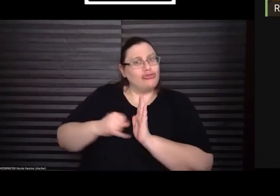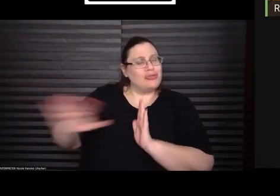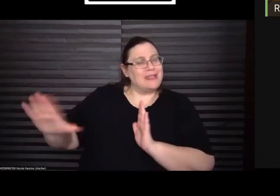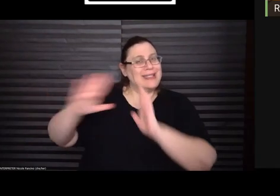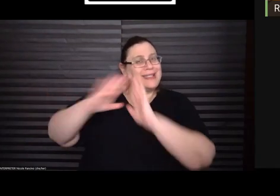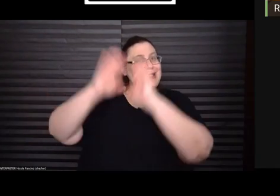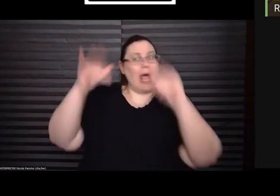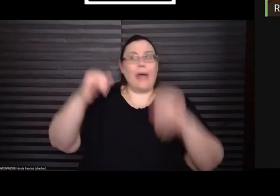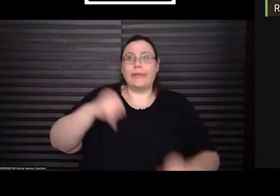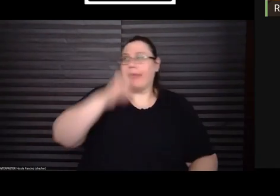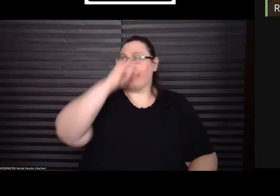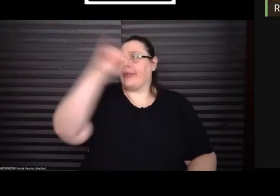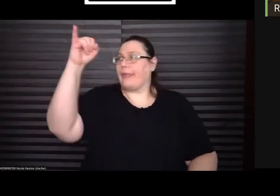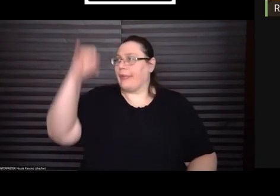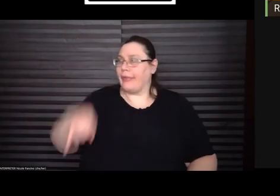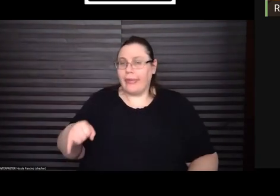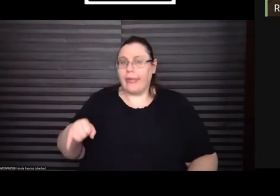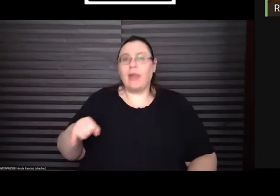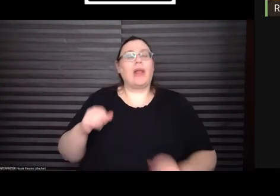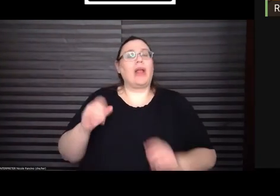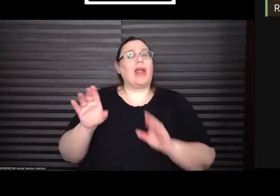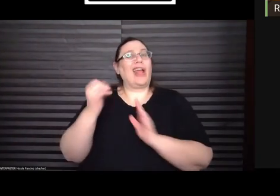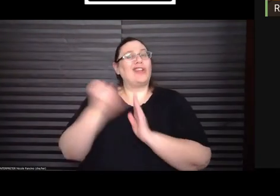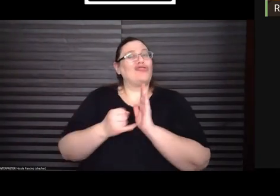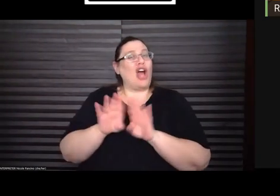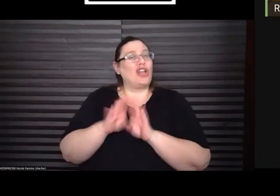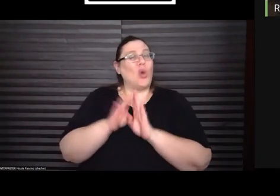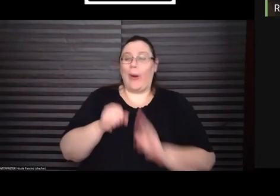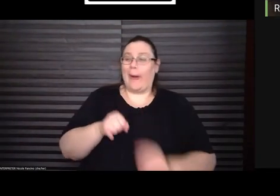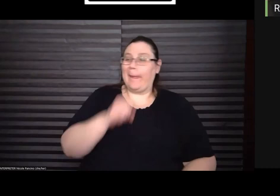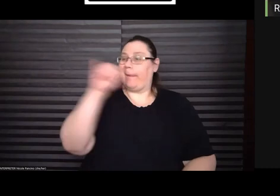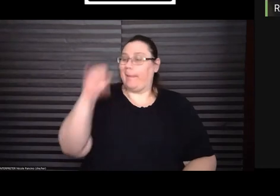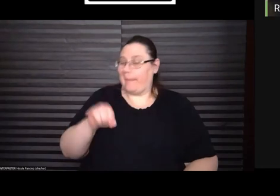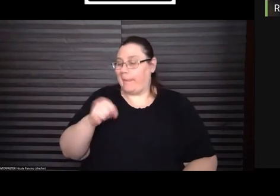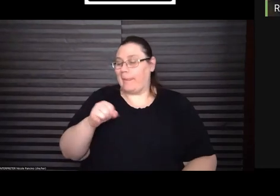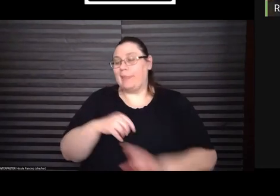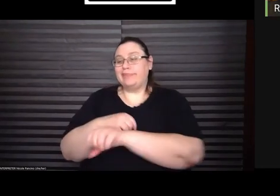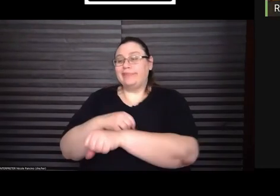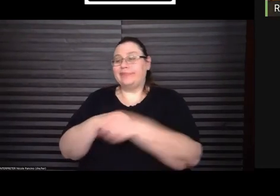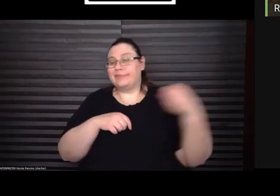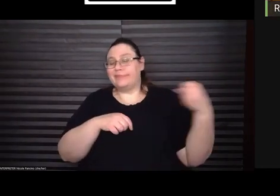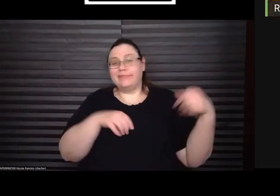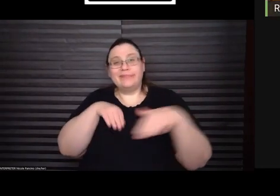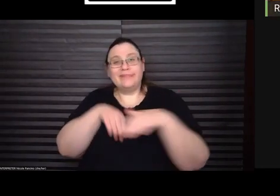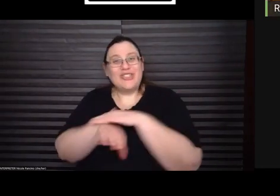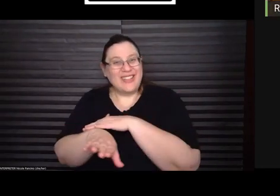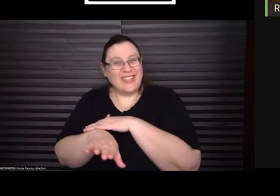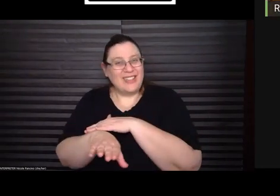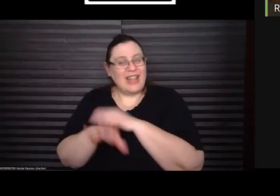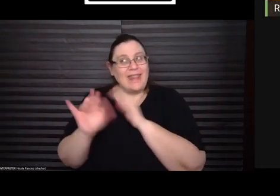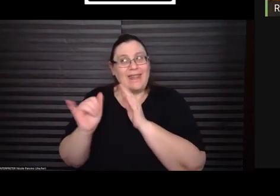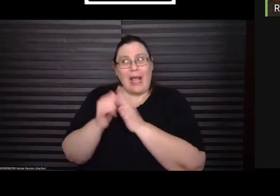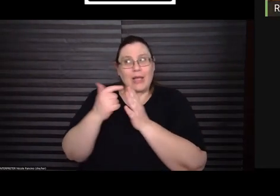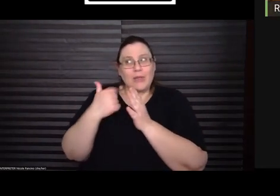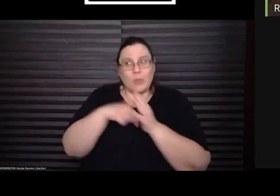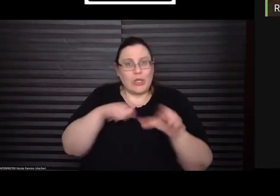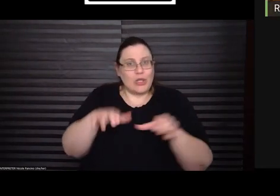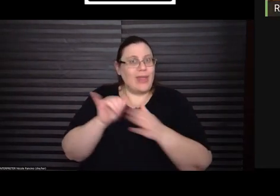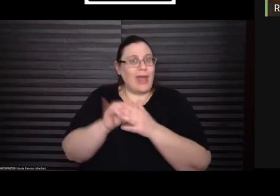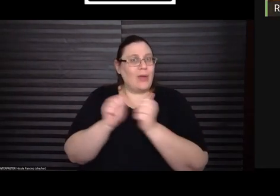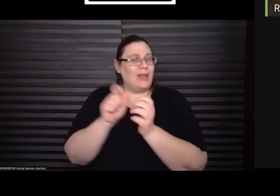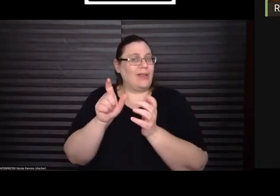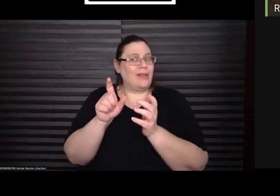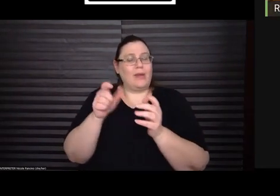his house and then, you know, drawing a door and then opening mm-hmm. it and moving into it, right? And that's what we do as writers, right?